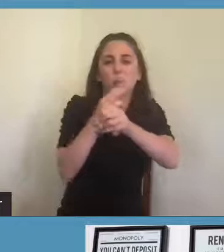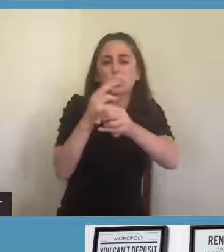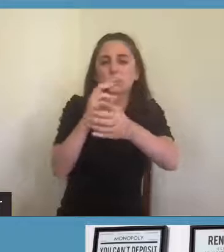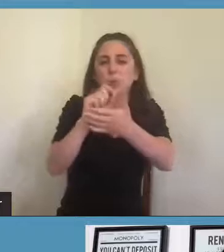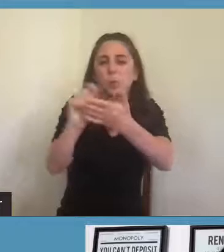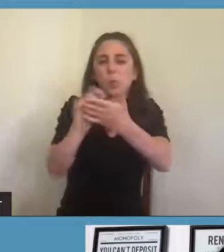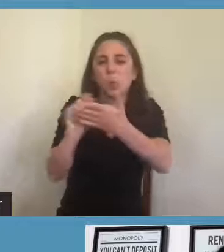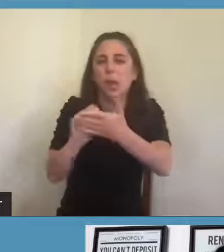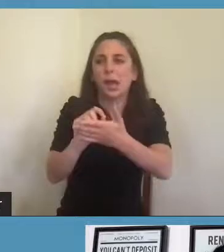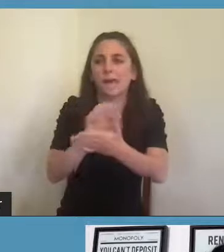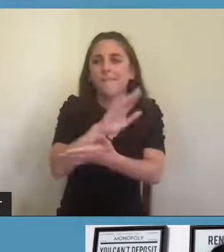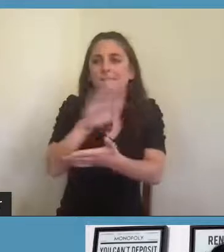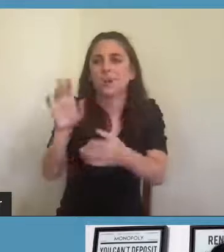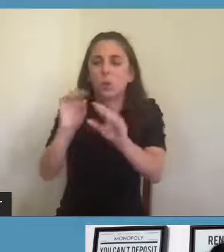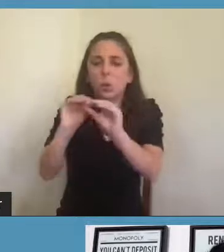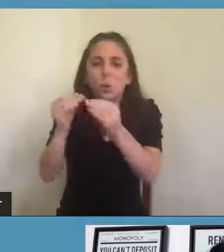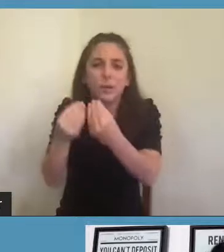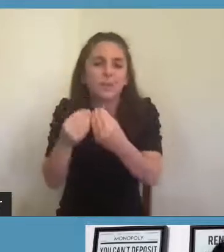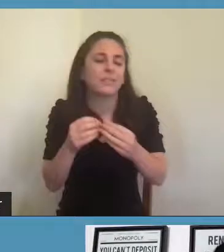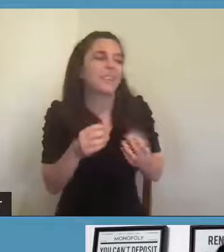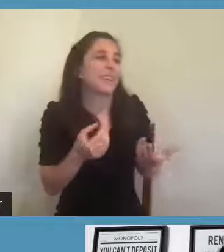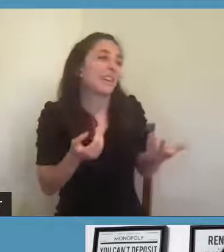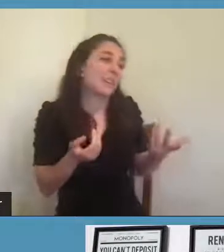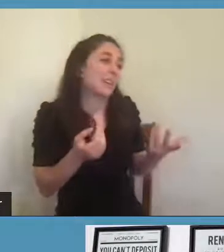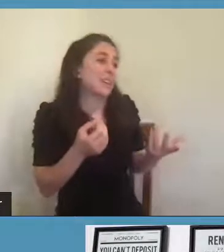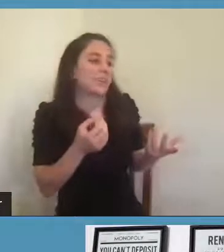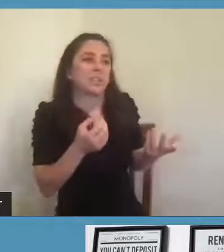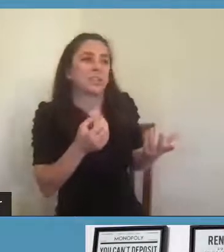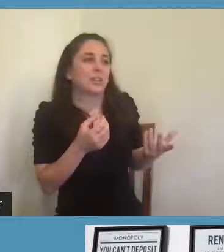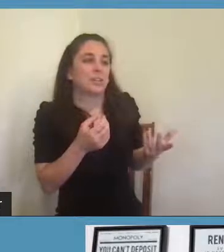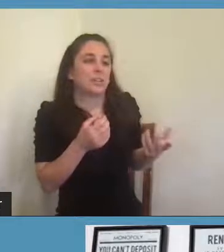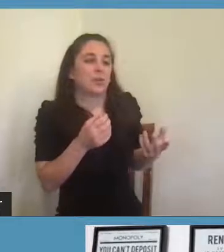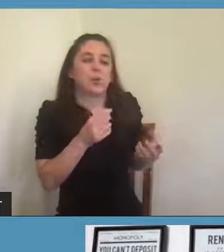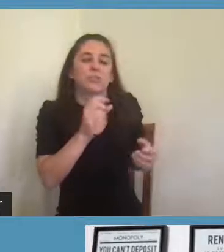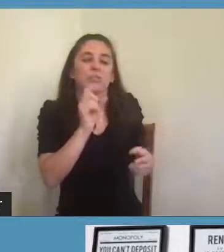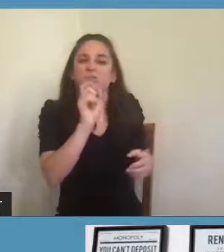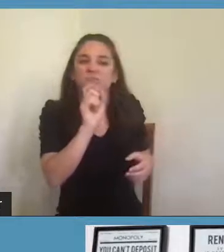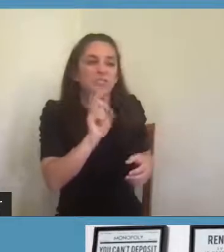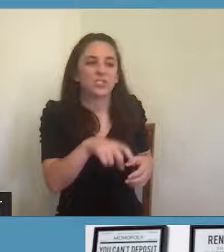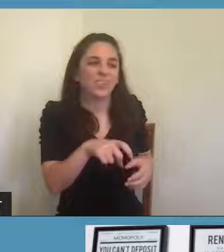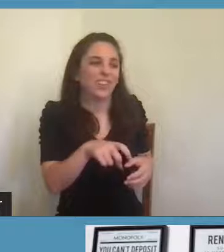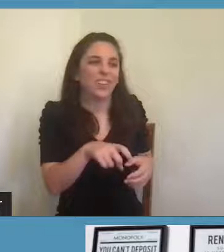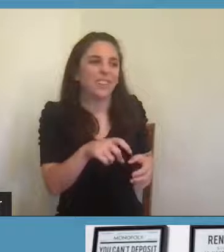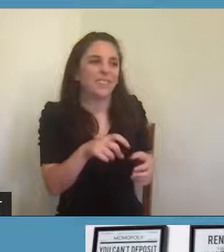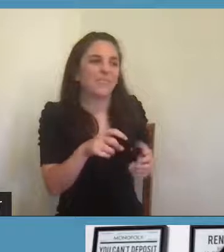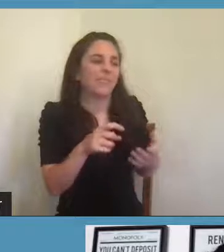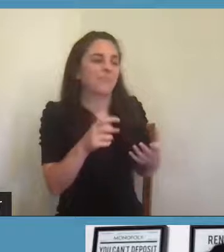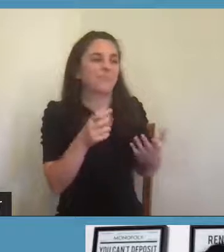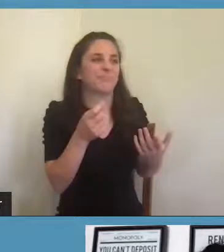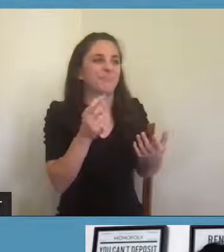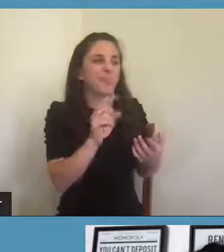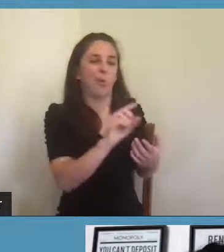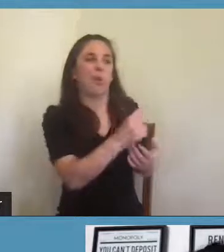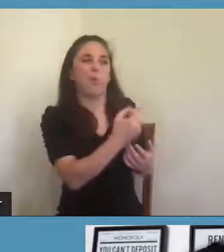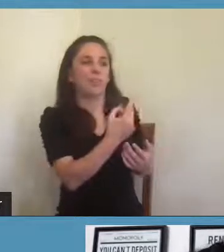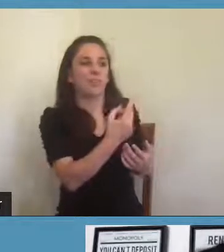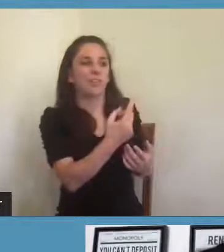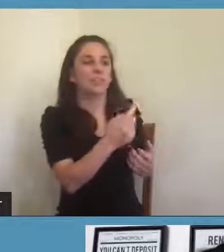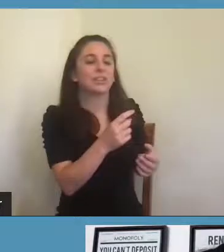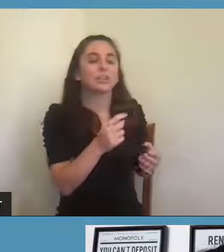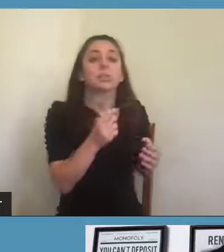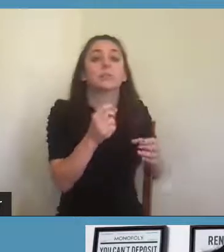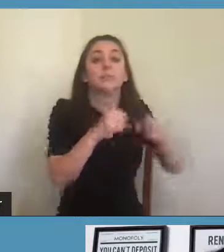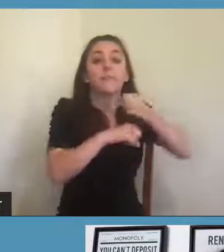It's a mixed bag, and it should always be a balance. You shouldn't just rely on it. Potentially based on time, and if you could use some support, I would use it as a